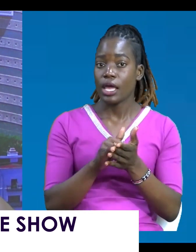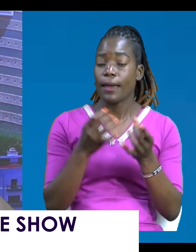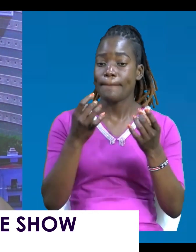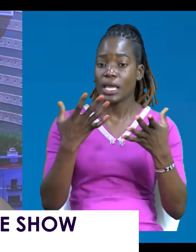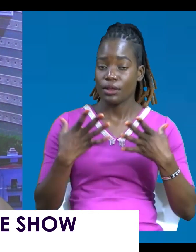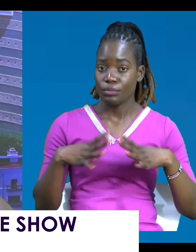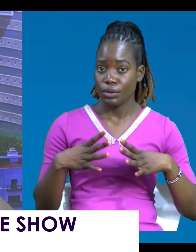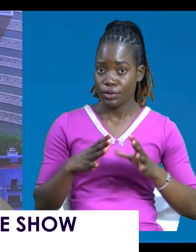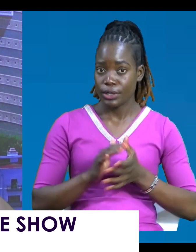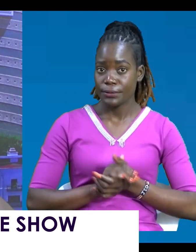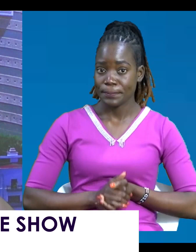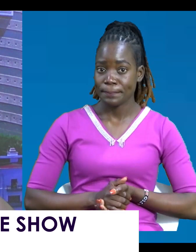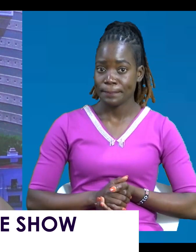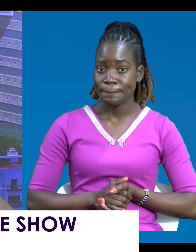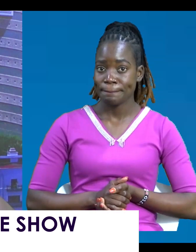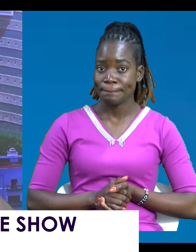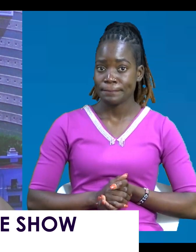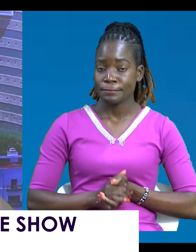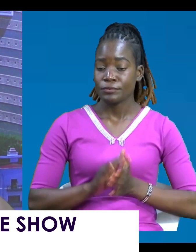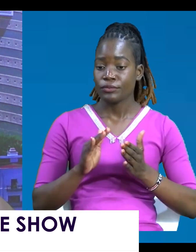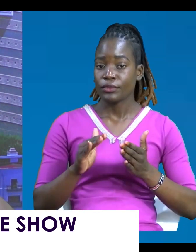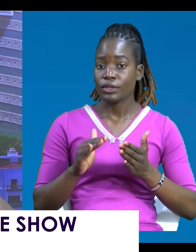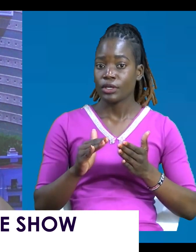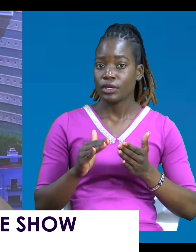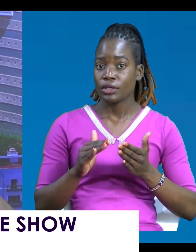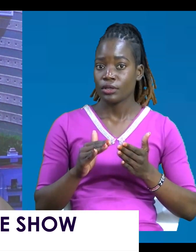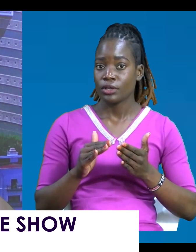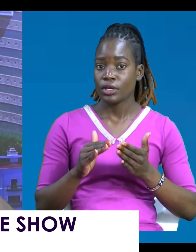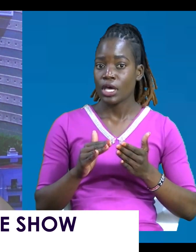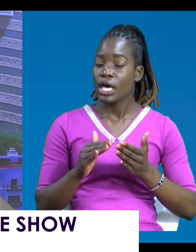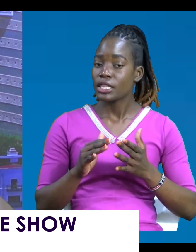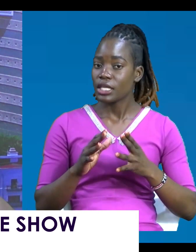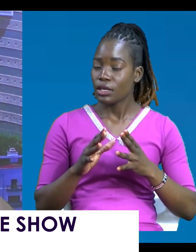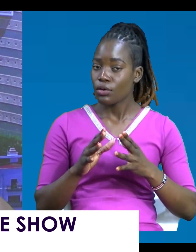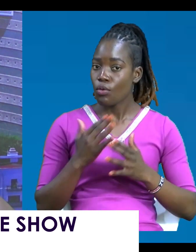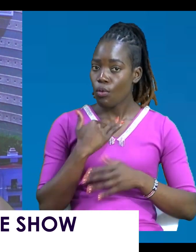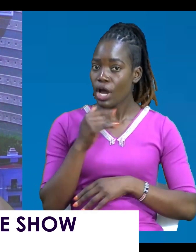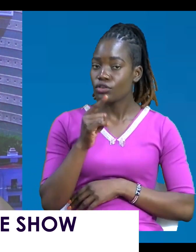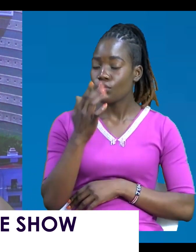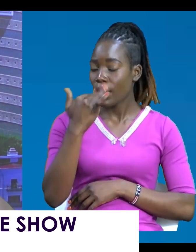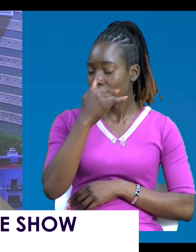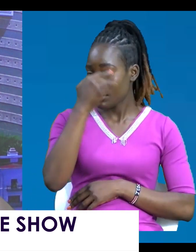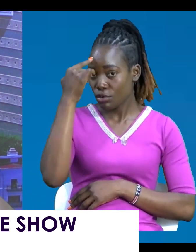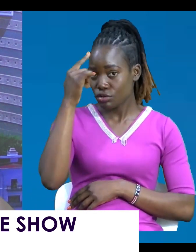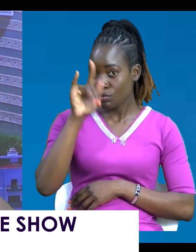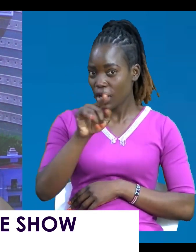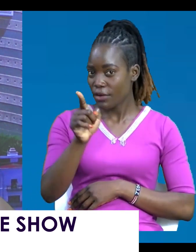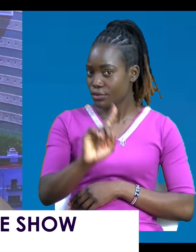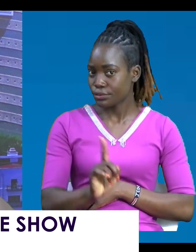many people give themselves to you not because they love you? No.